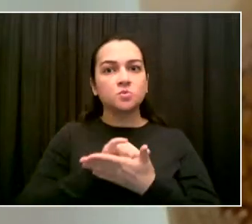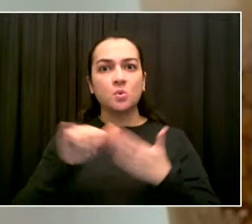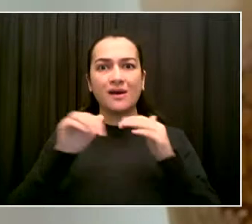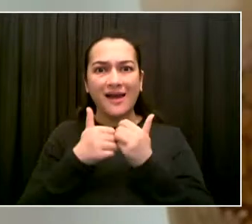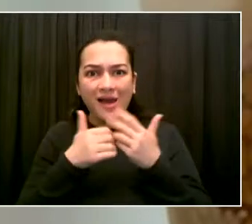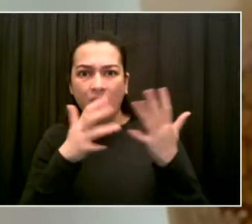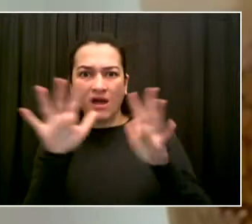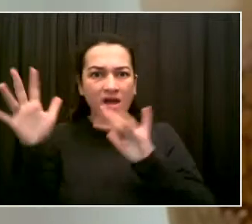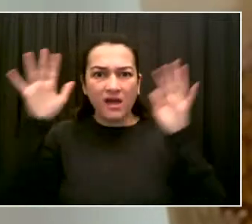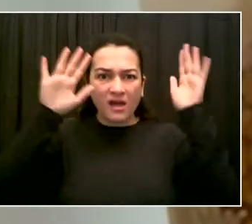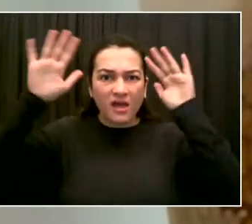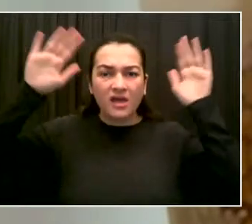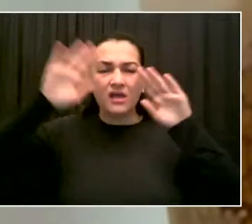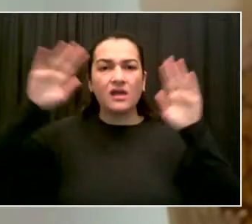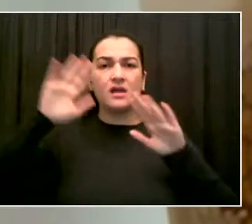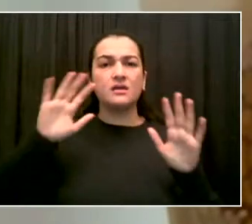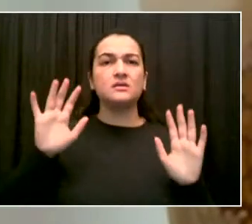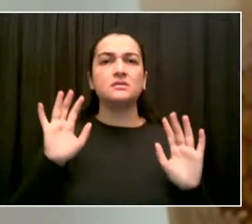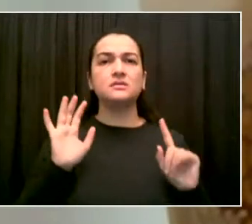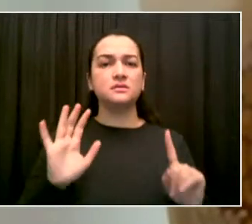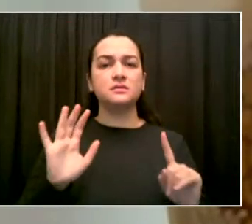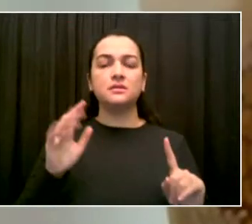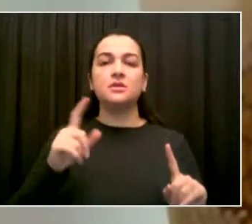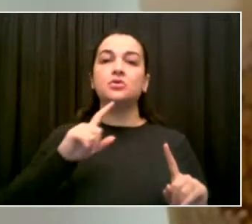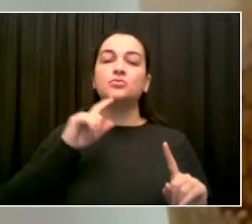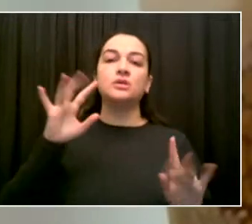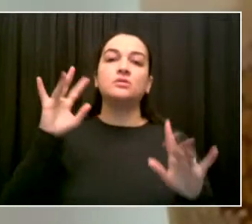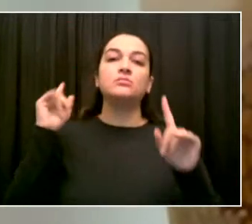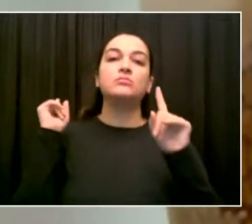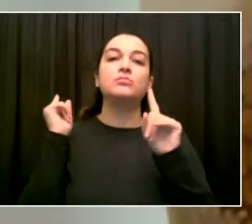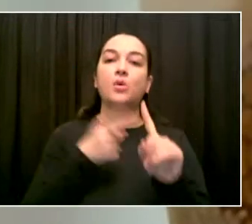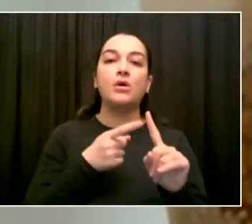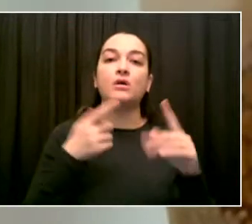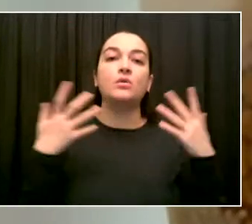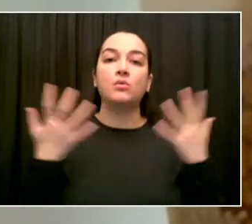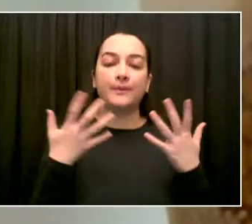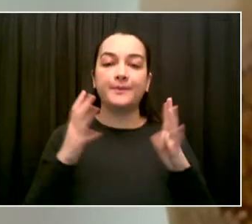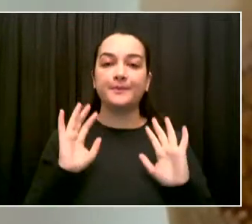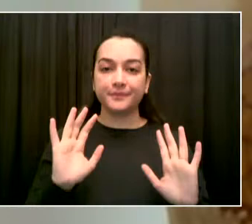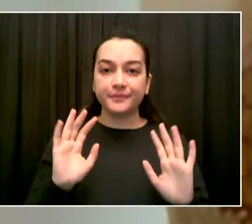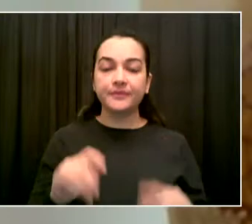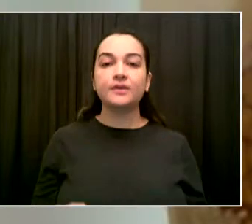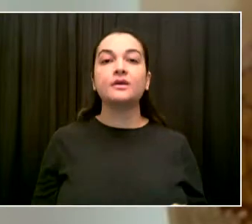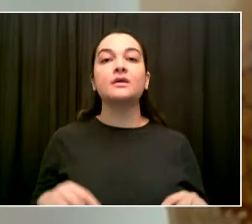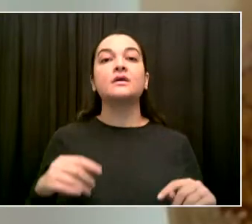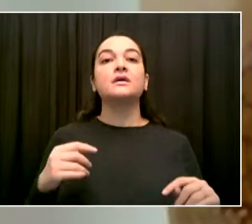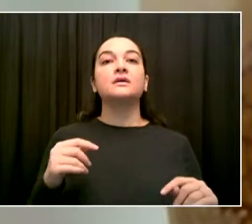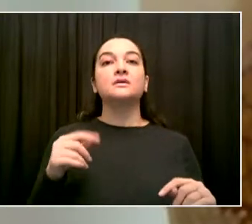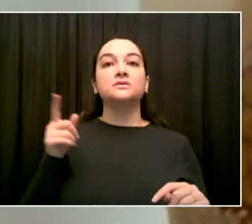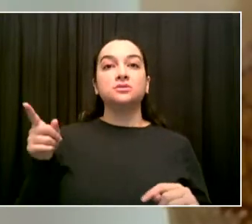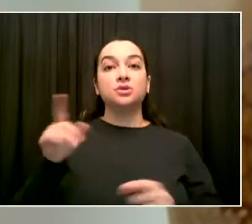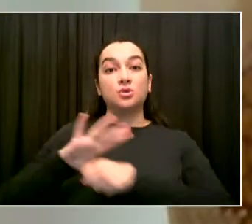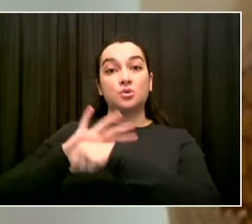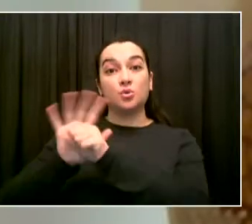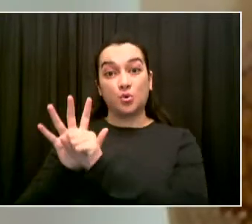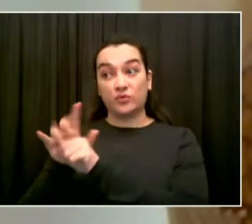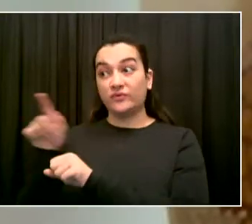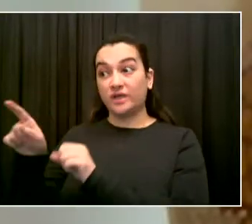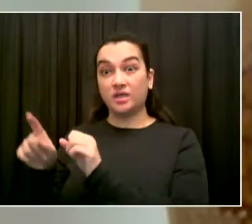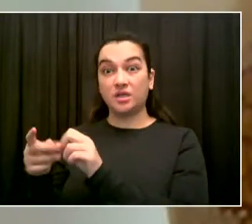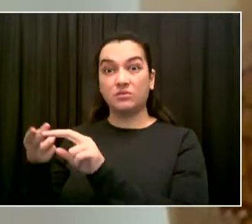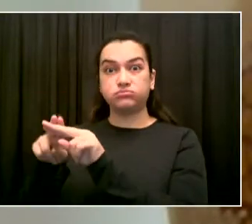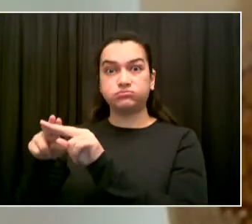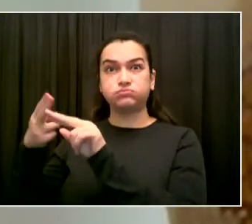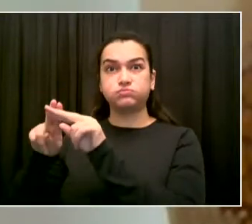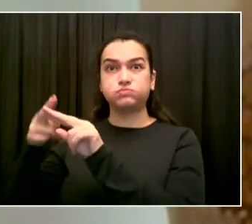our school system, we have shown that despite the surge of the second wave, we were able to keep schools safe during that time.